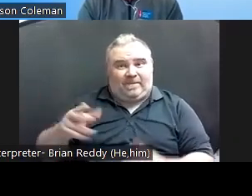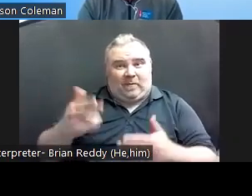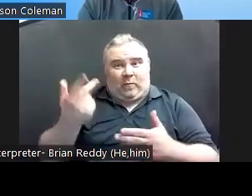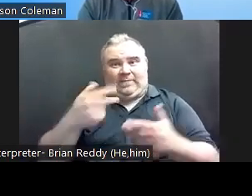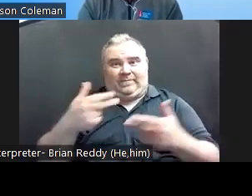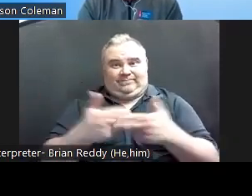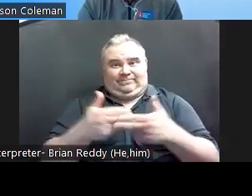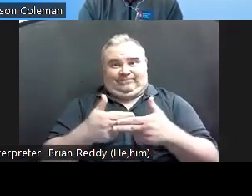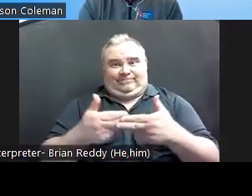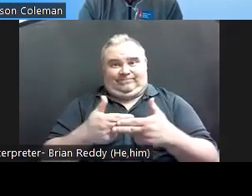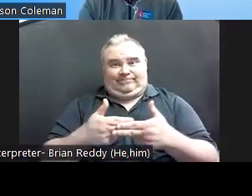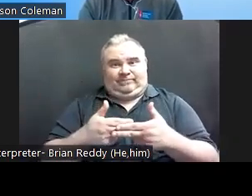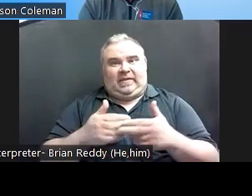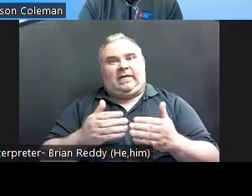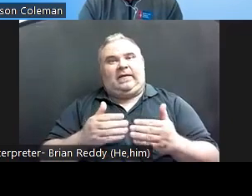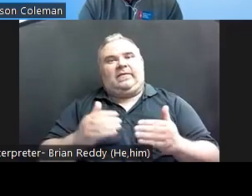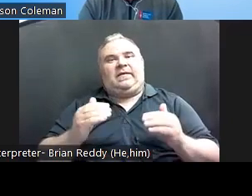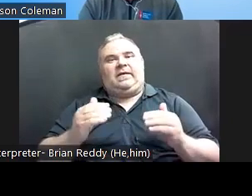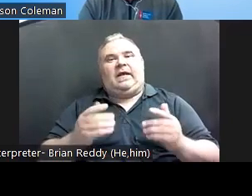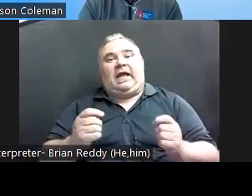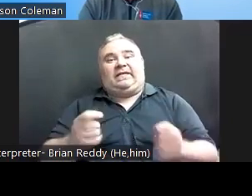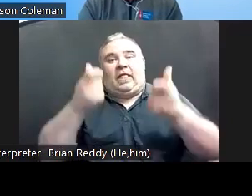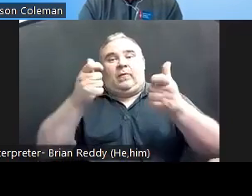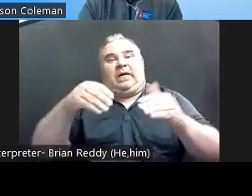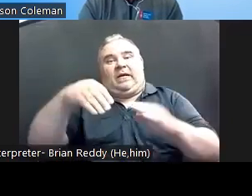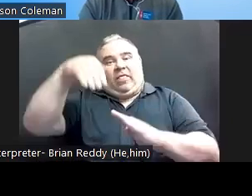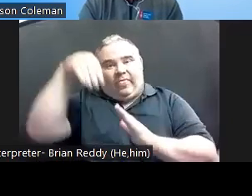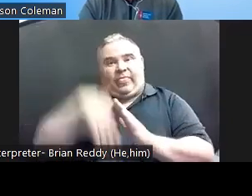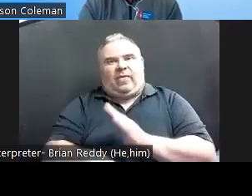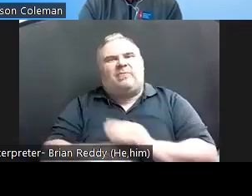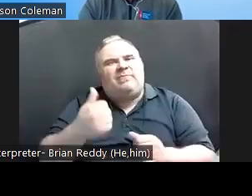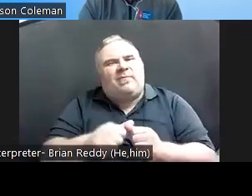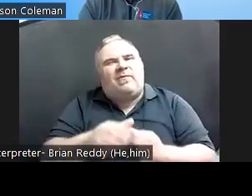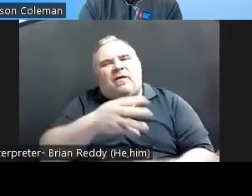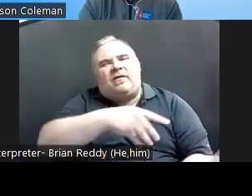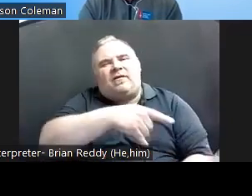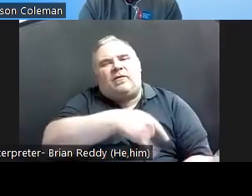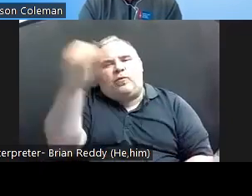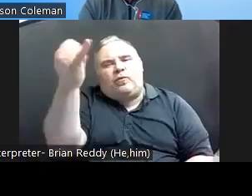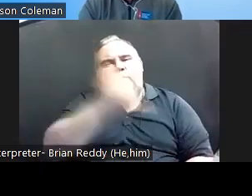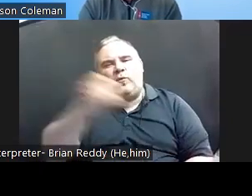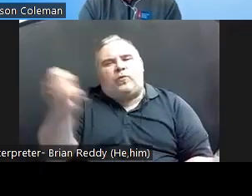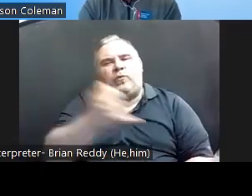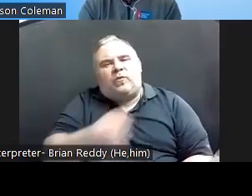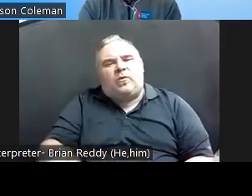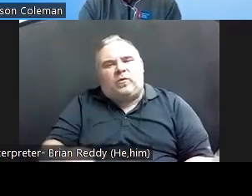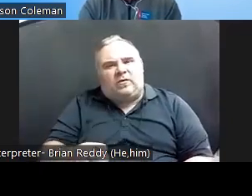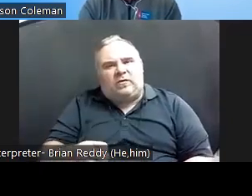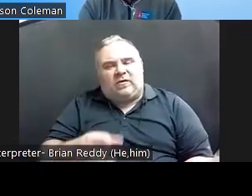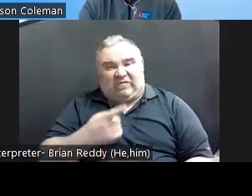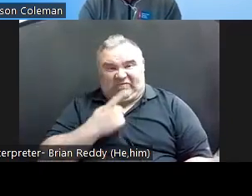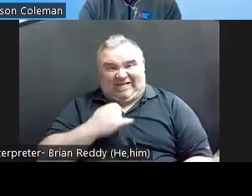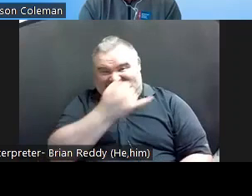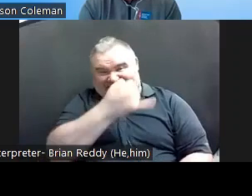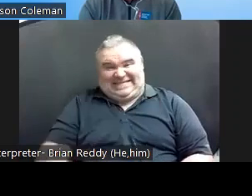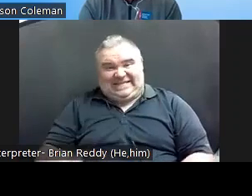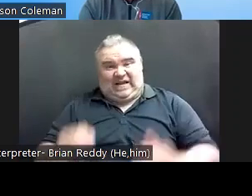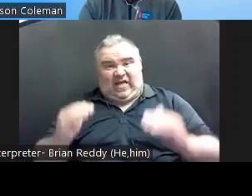slide on accelerated decline during the geriatric years post cancer treatment, and that's